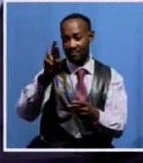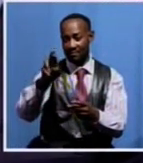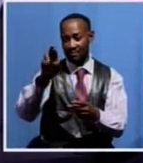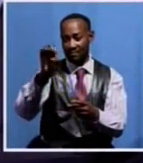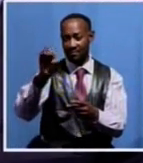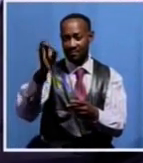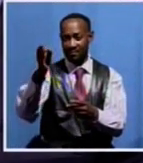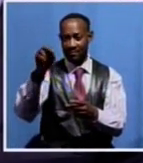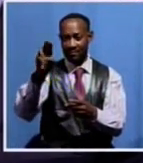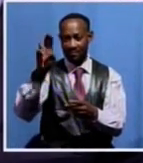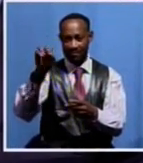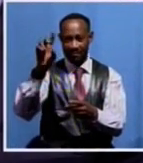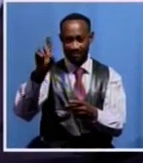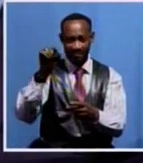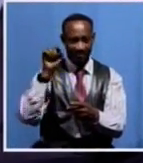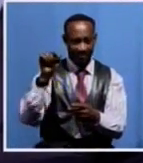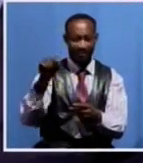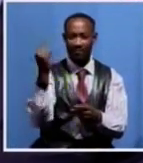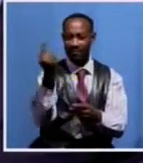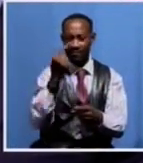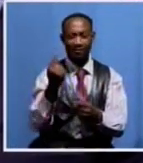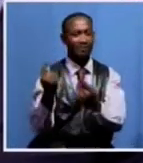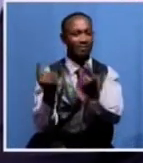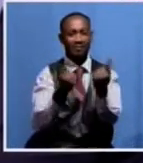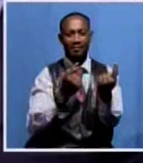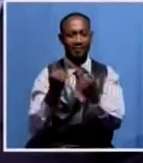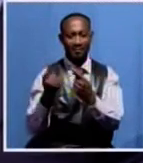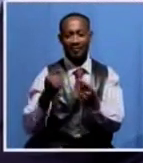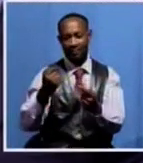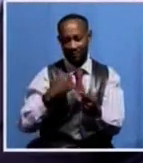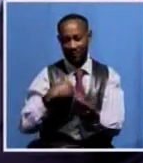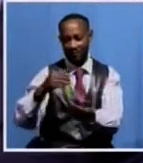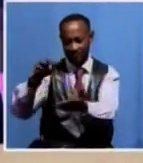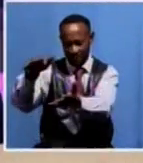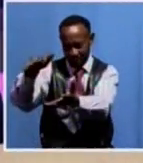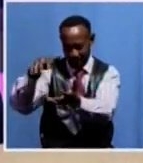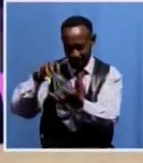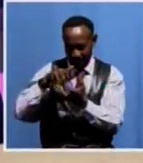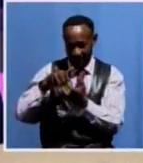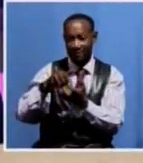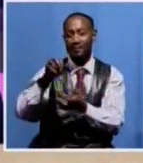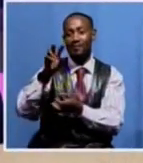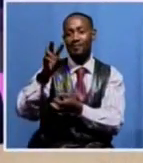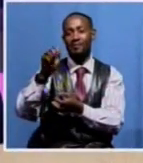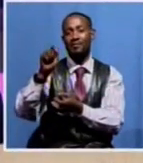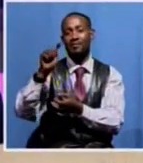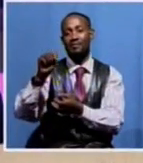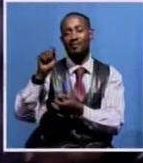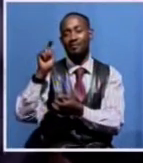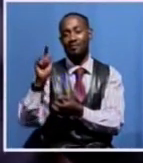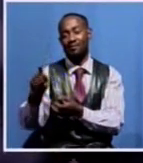explained, is simply a situation of I collect VAT from you, all right, and then at